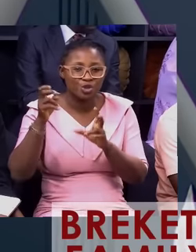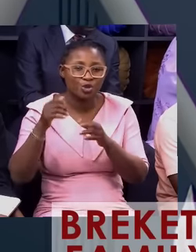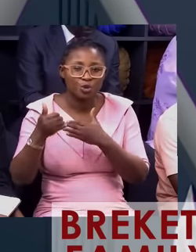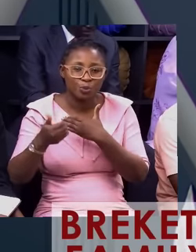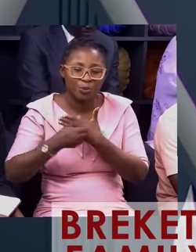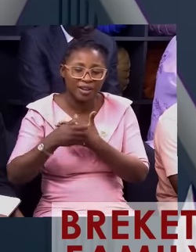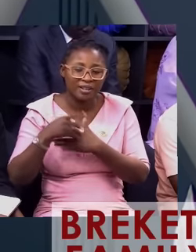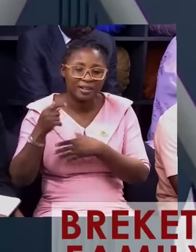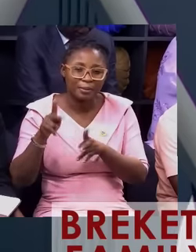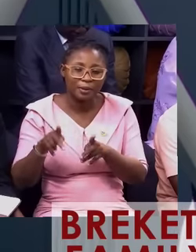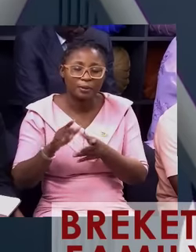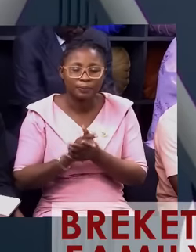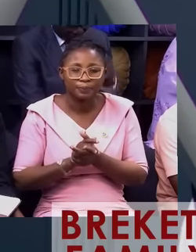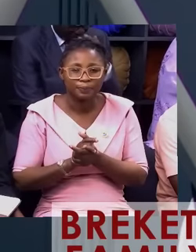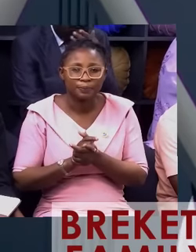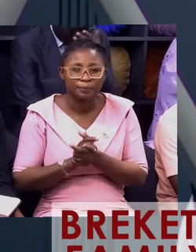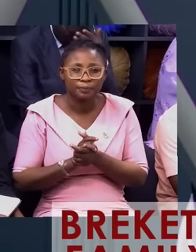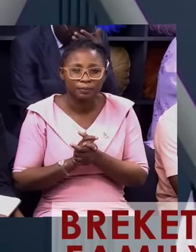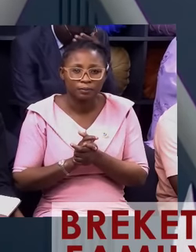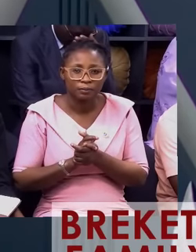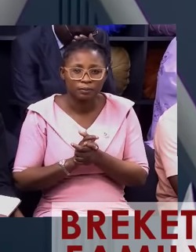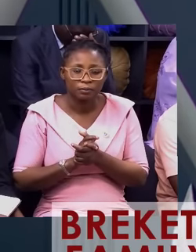person I